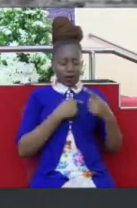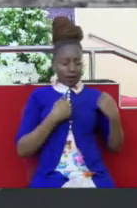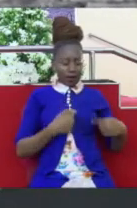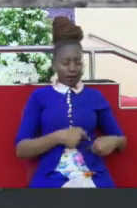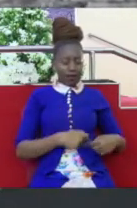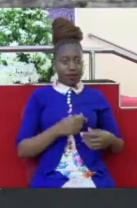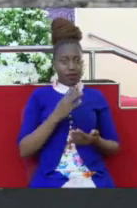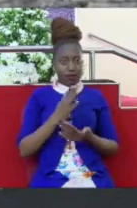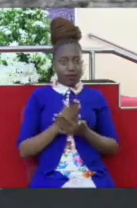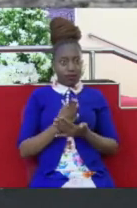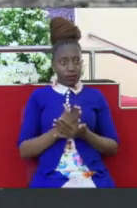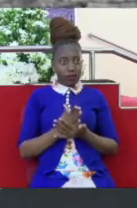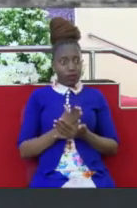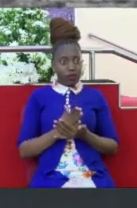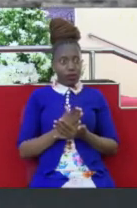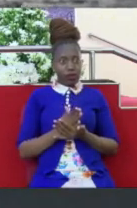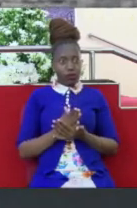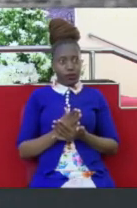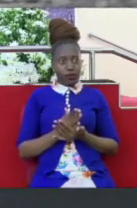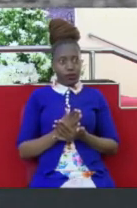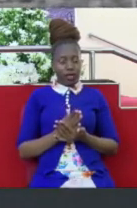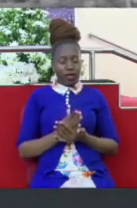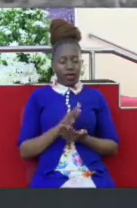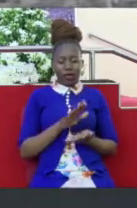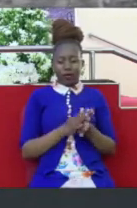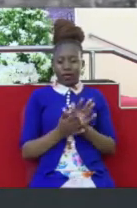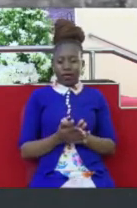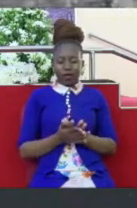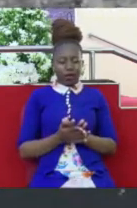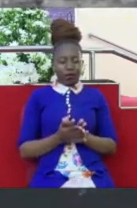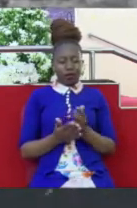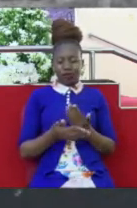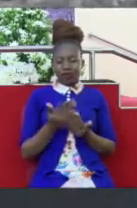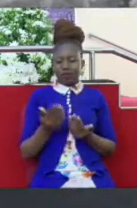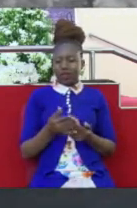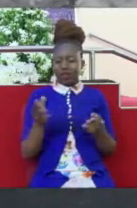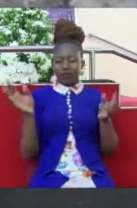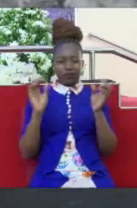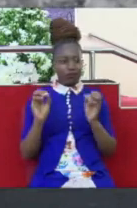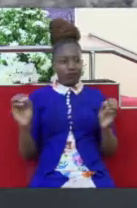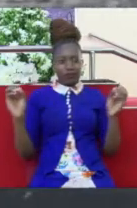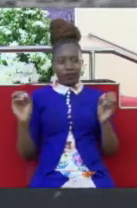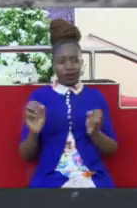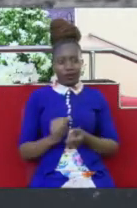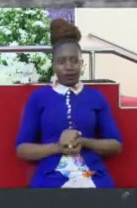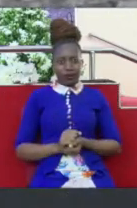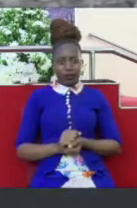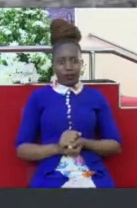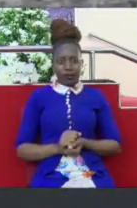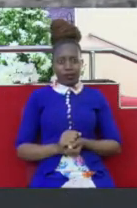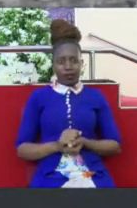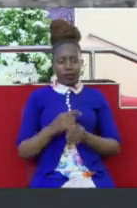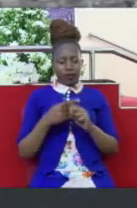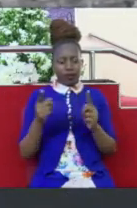Na calloused. Na inakuwa ile mioyo ambayo haujali. But the Holy Ghost got a hold of Rhonda. Lakini Roho